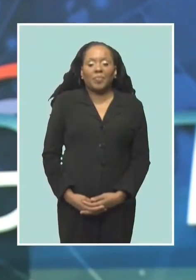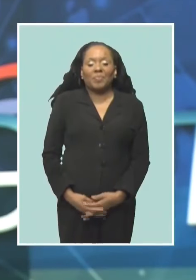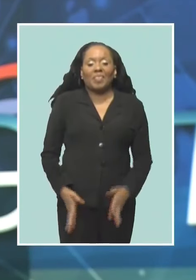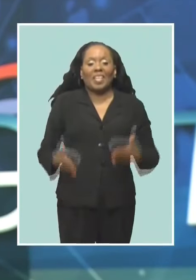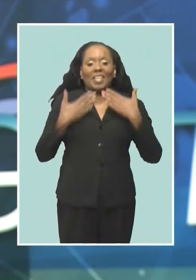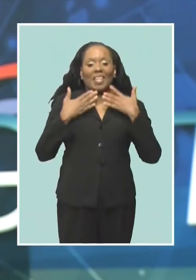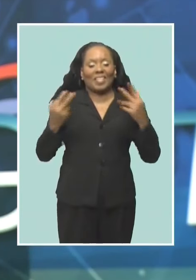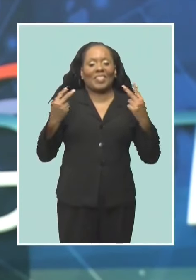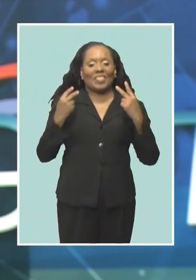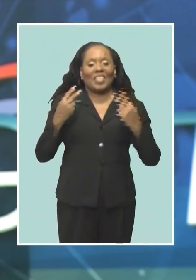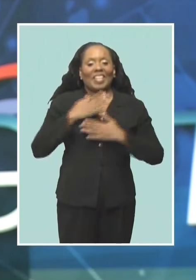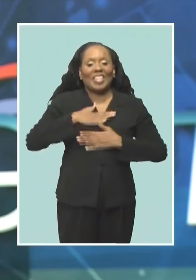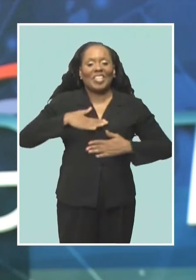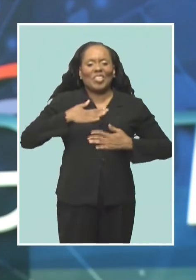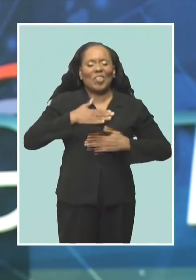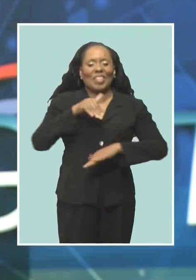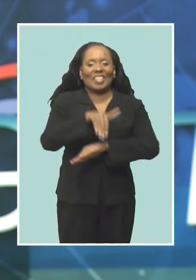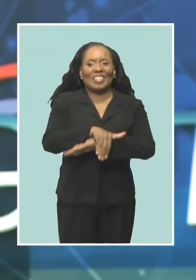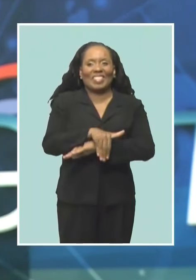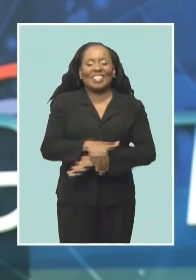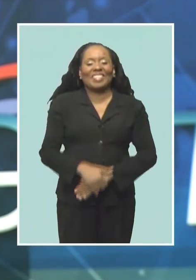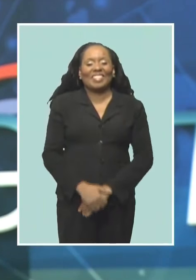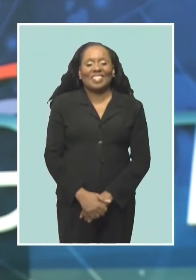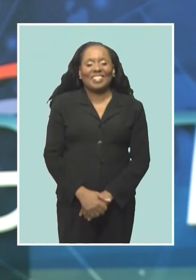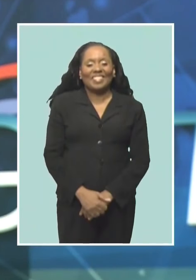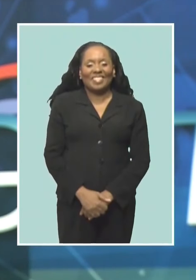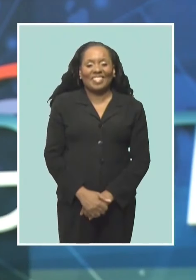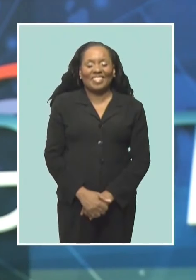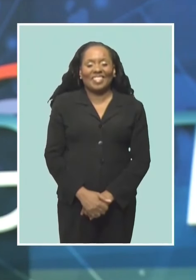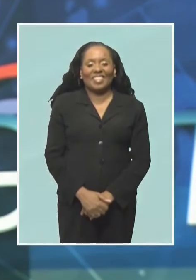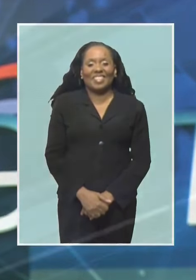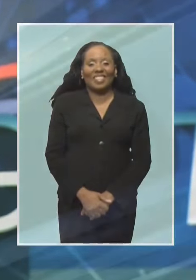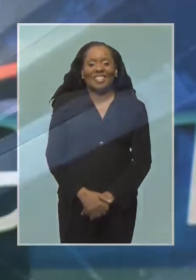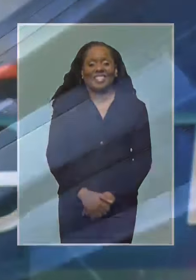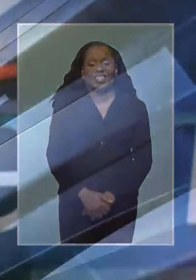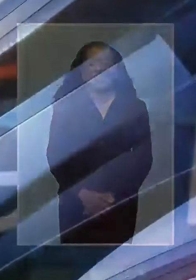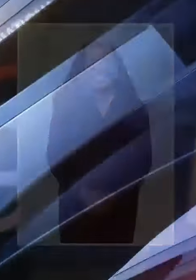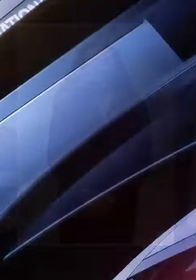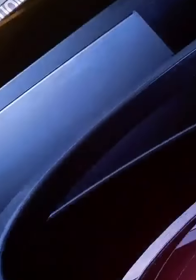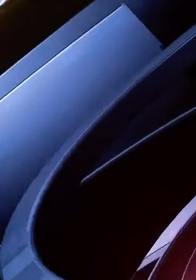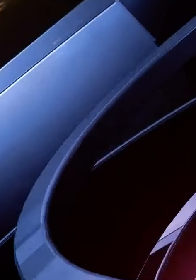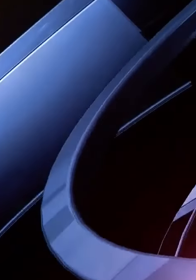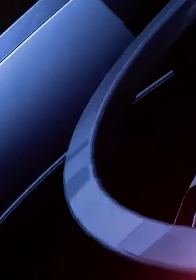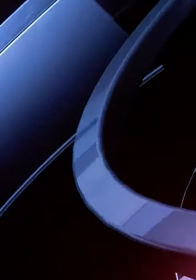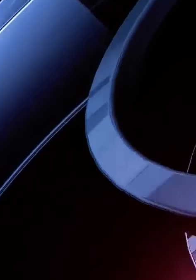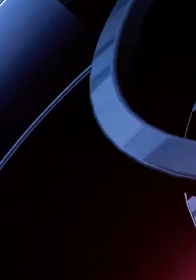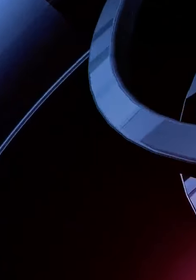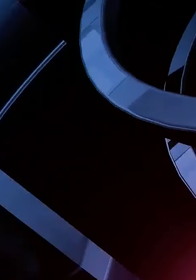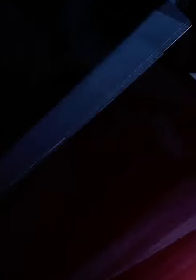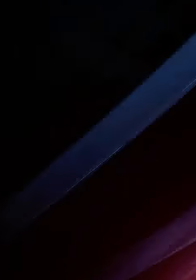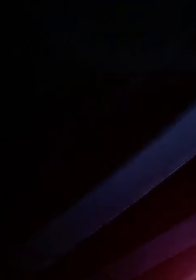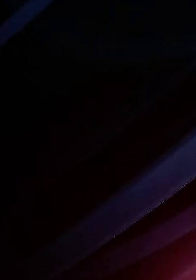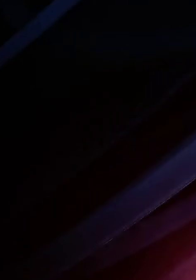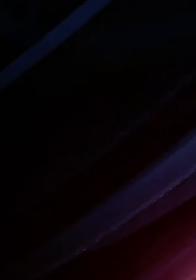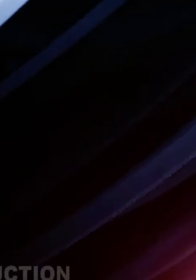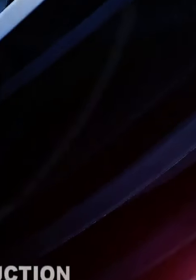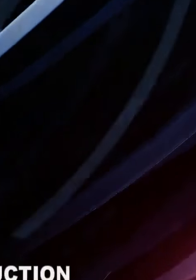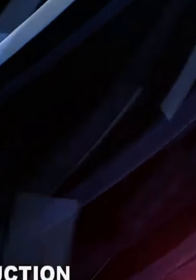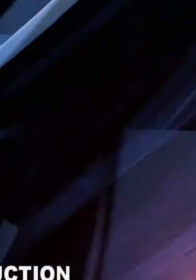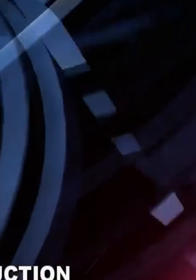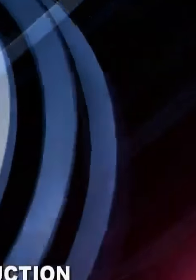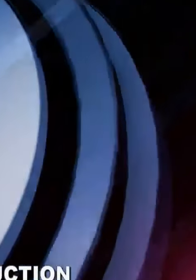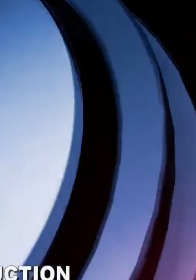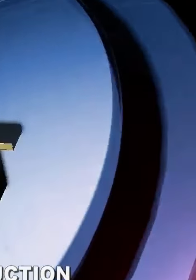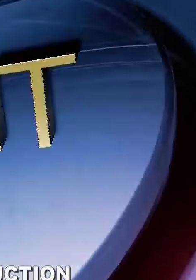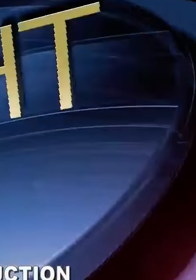Thanks for viewing. Do enjoy the rest of your evening.-bye. Bye-bye.-bye. Bye-bye. Bye